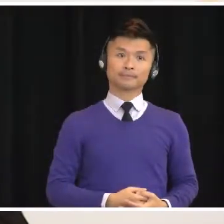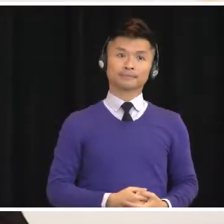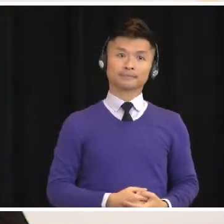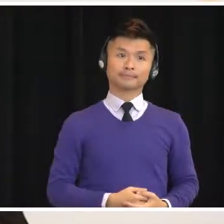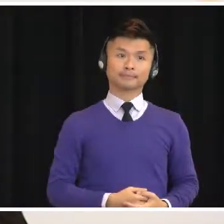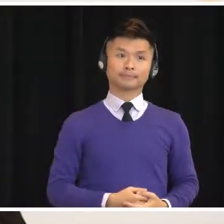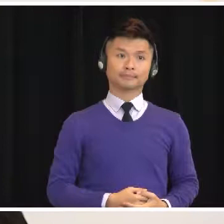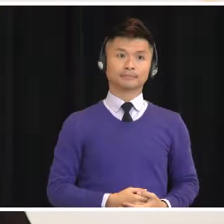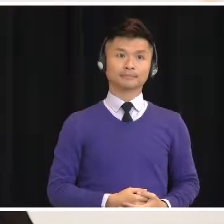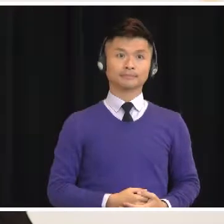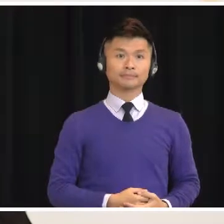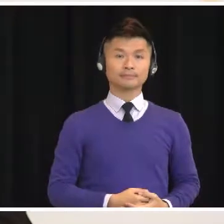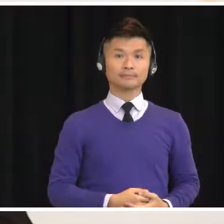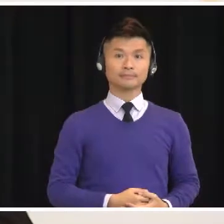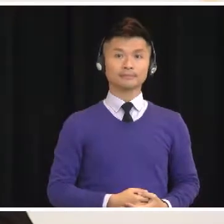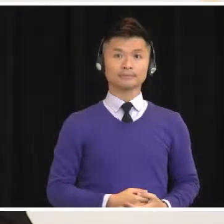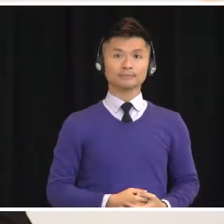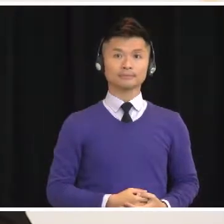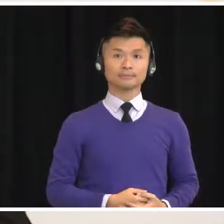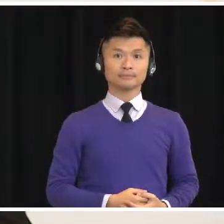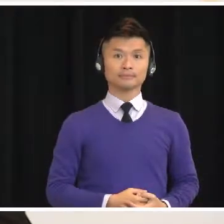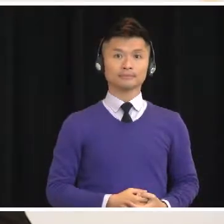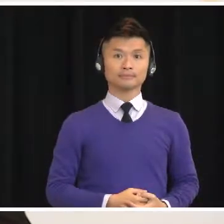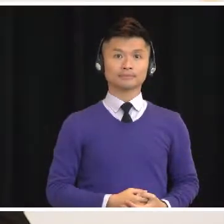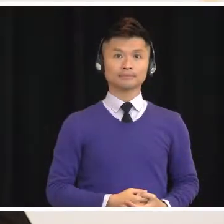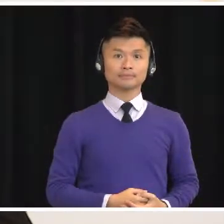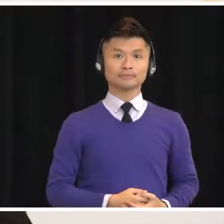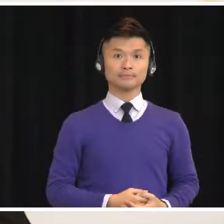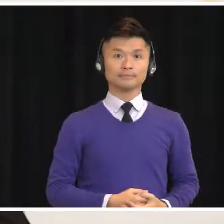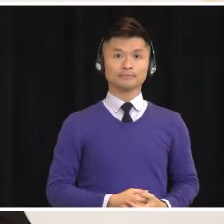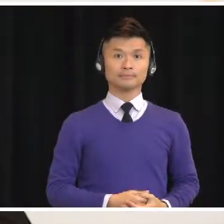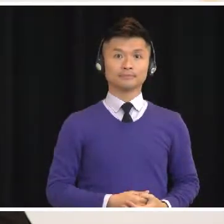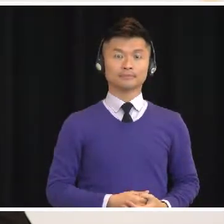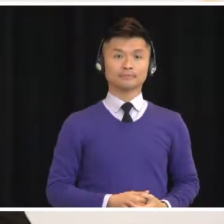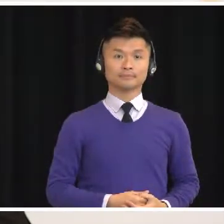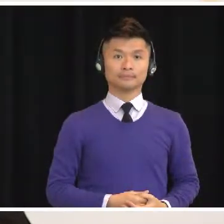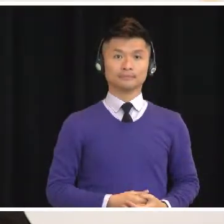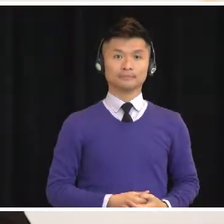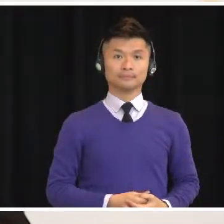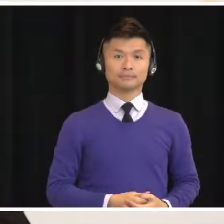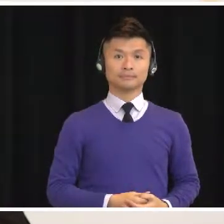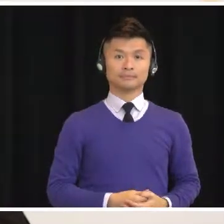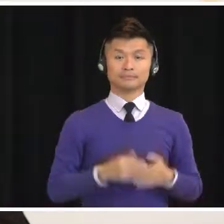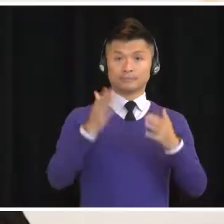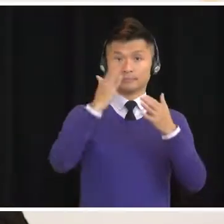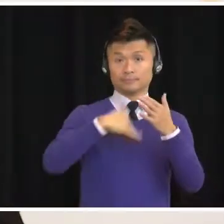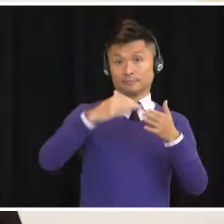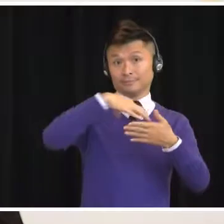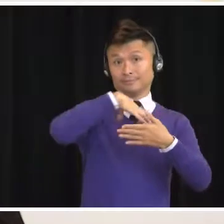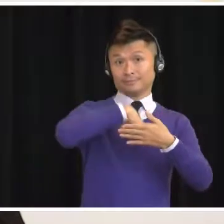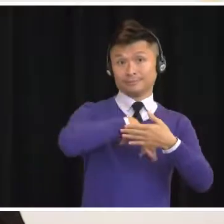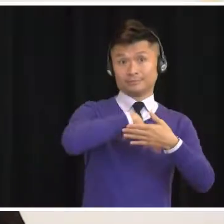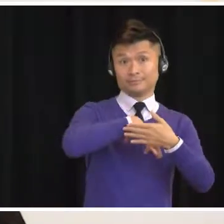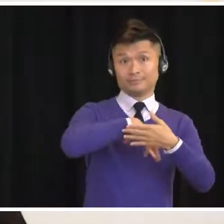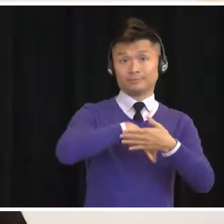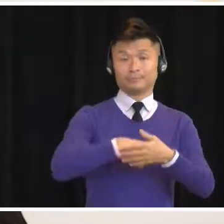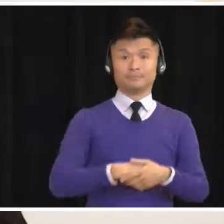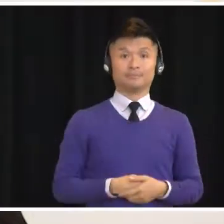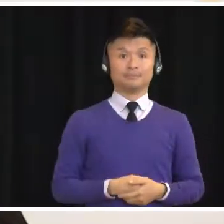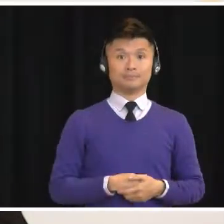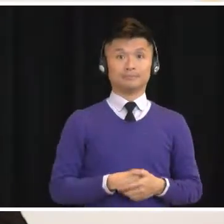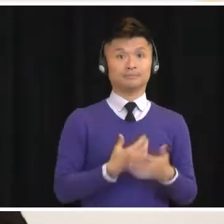students organization, there is not heard, or they are not related to.